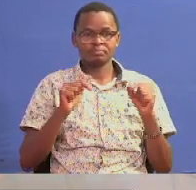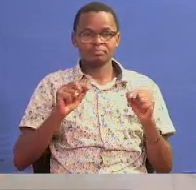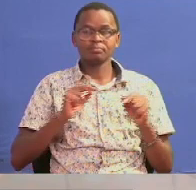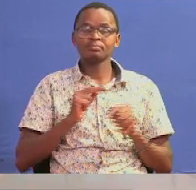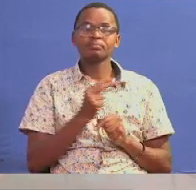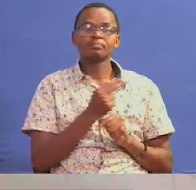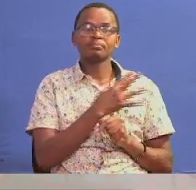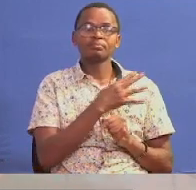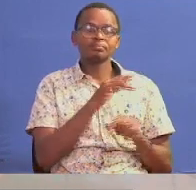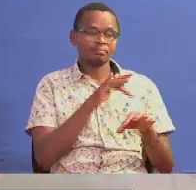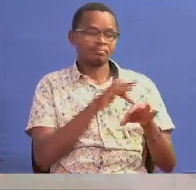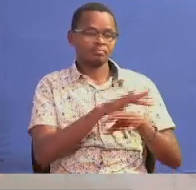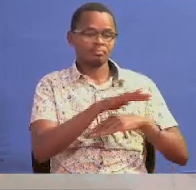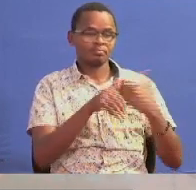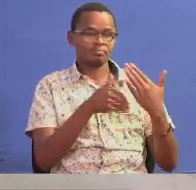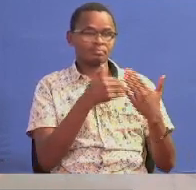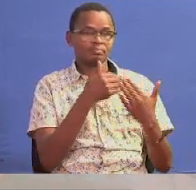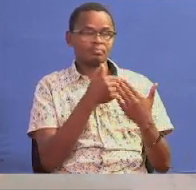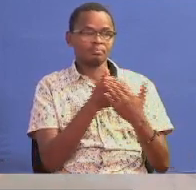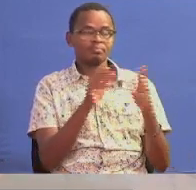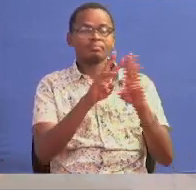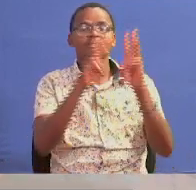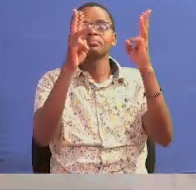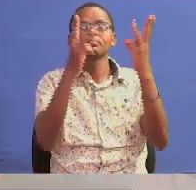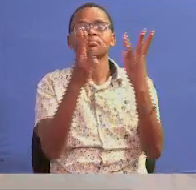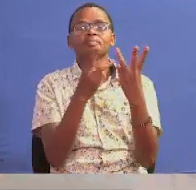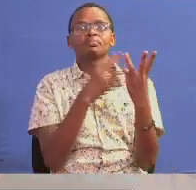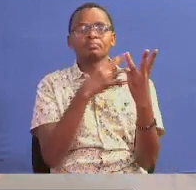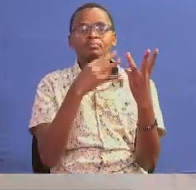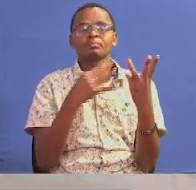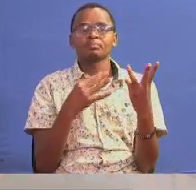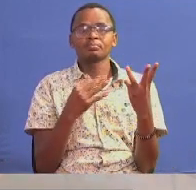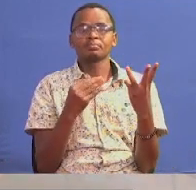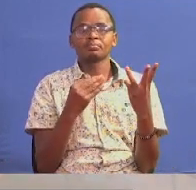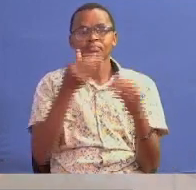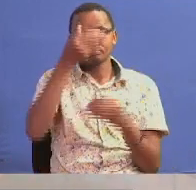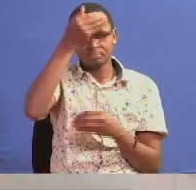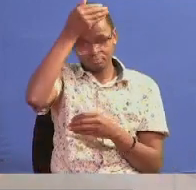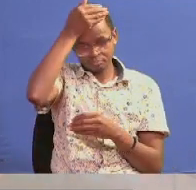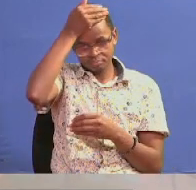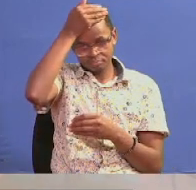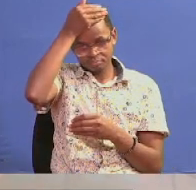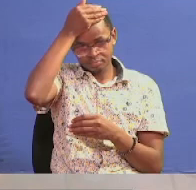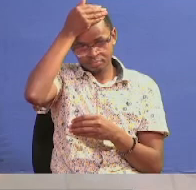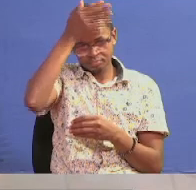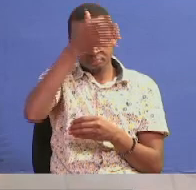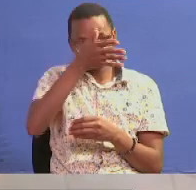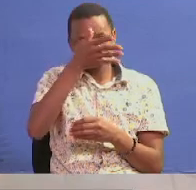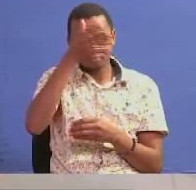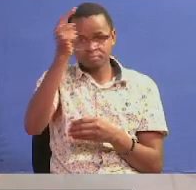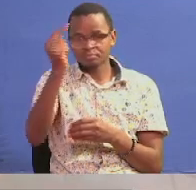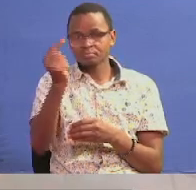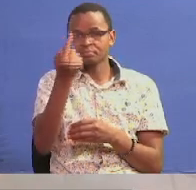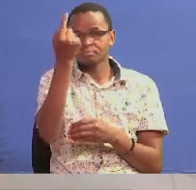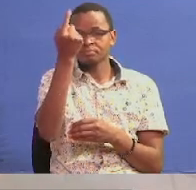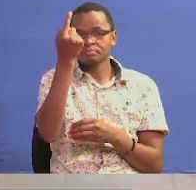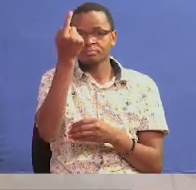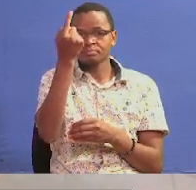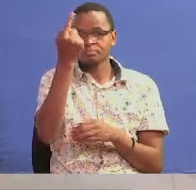come to us and affect the whole world. And nursing professionals were on the